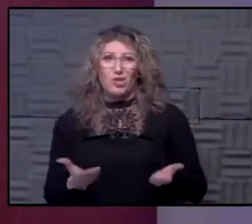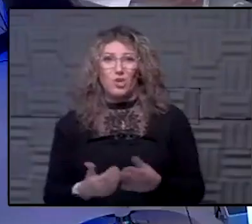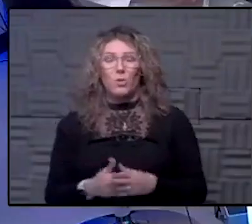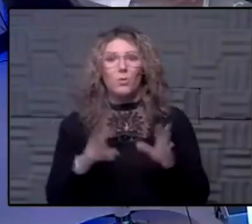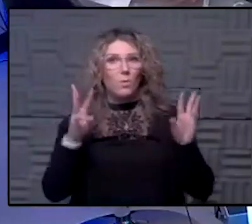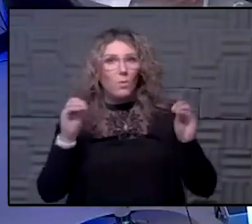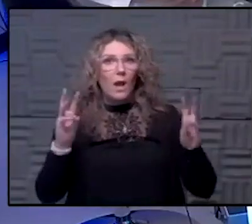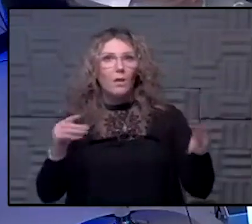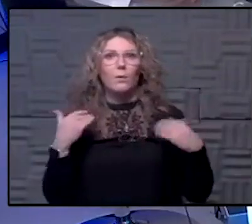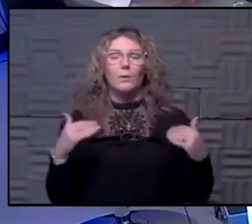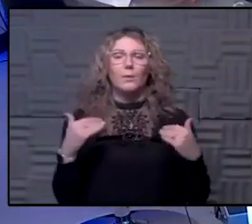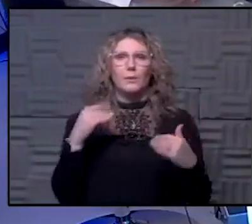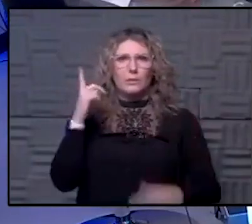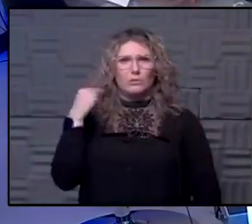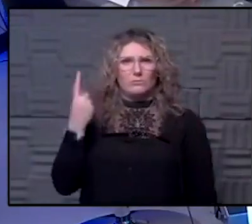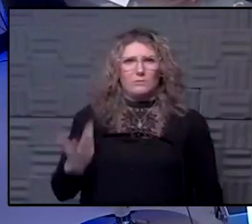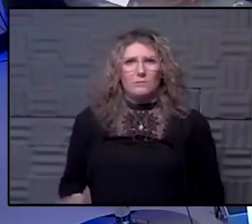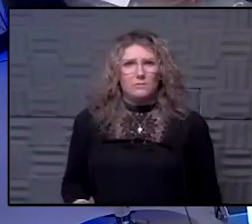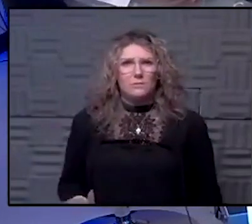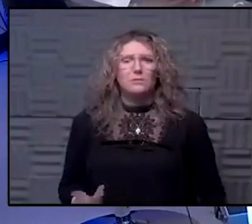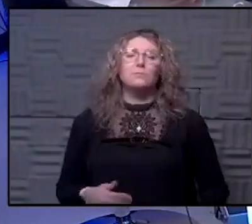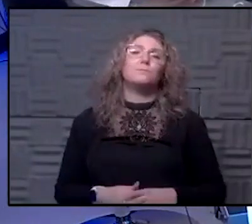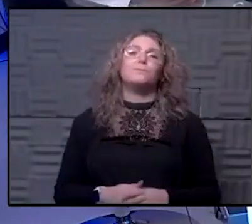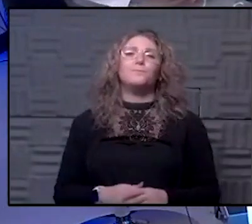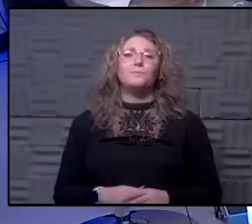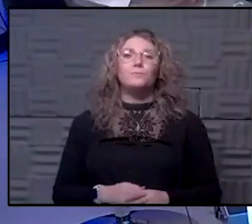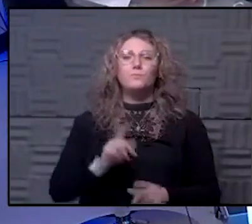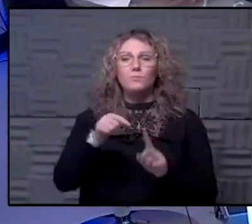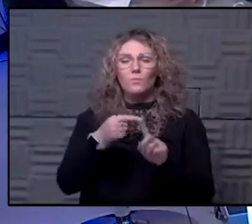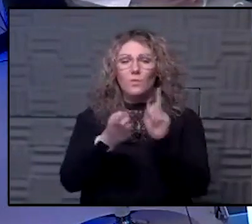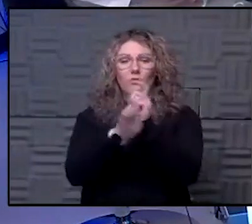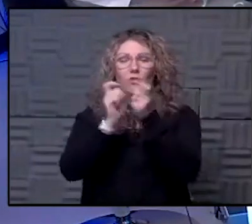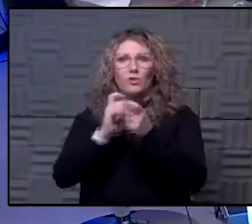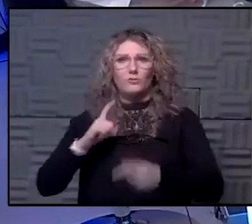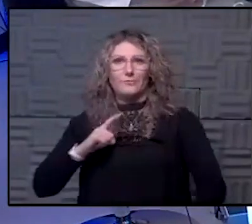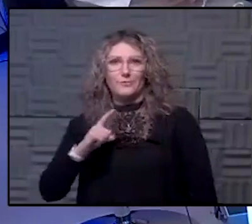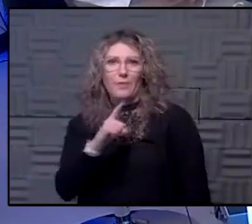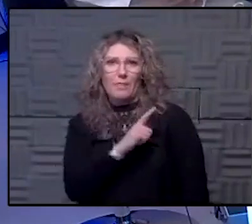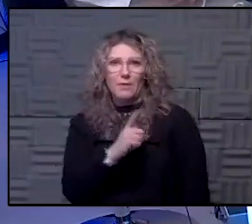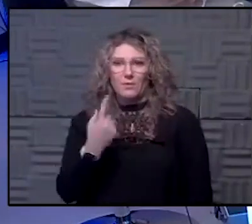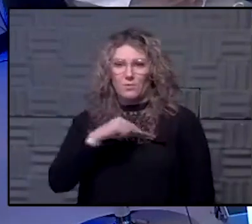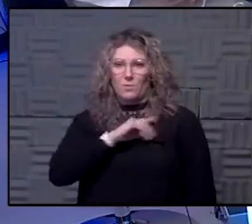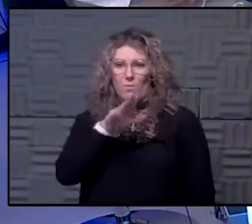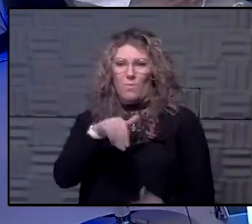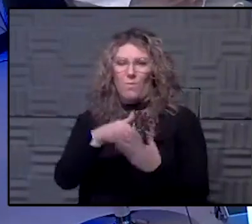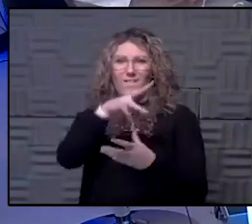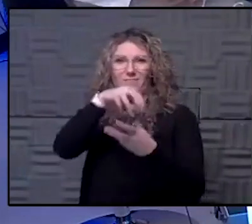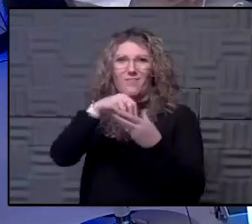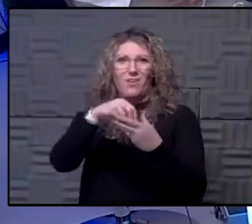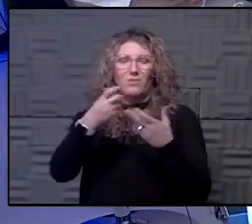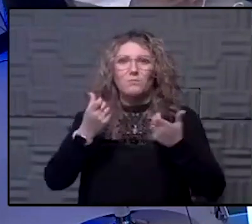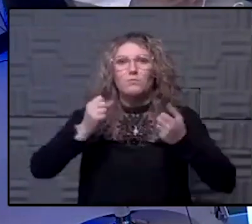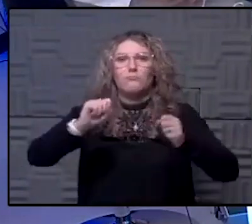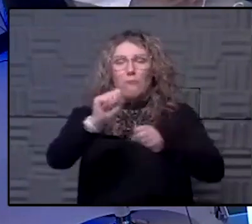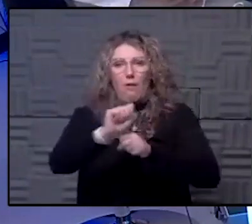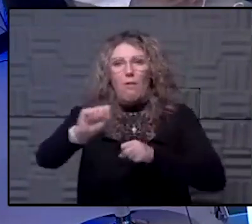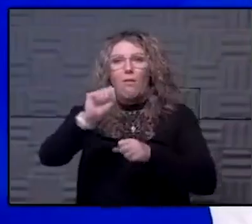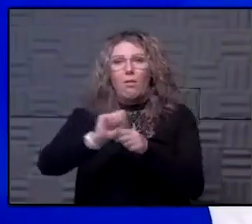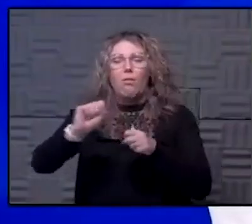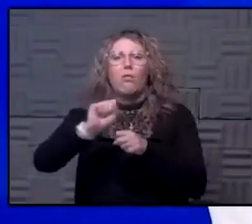Yeah, it does seem crazy to me that when they changed this legislation, we were all involved in trying to work on this a